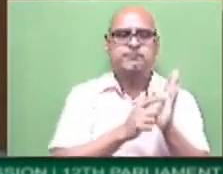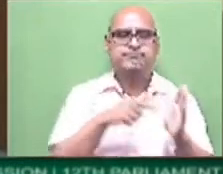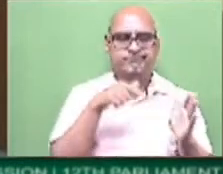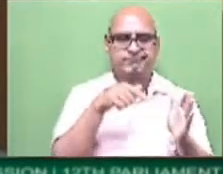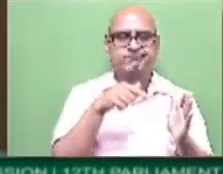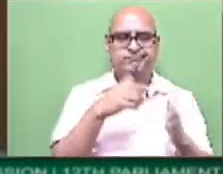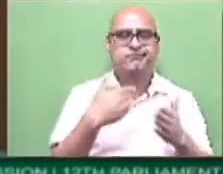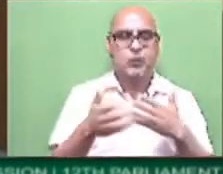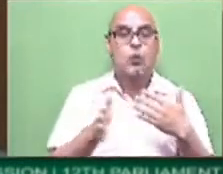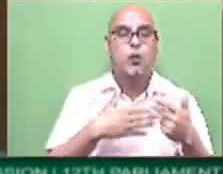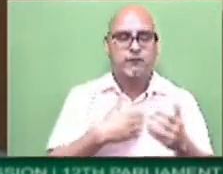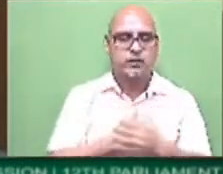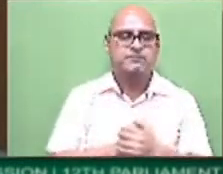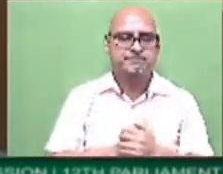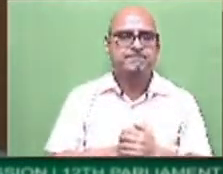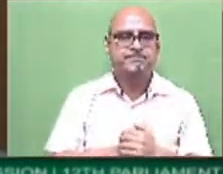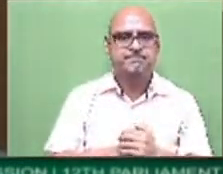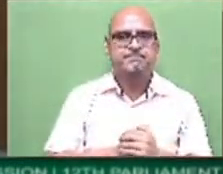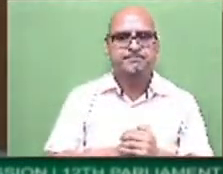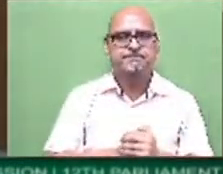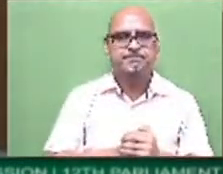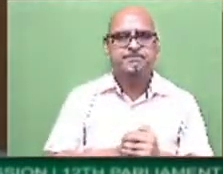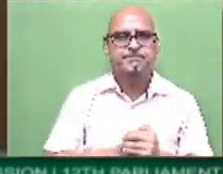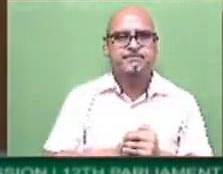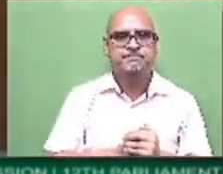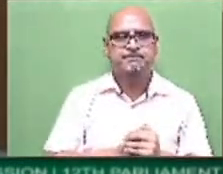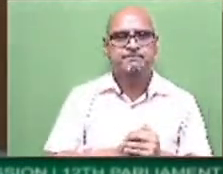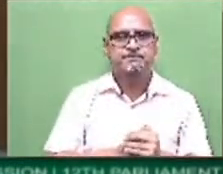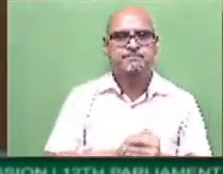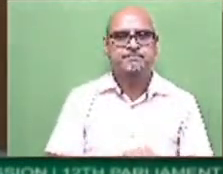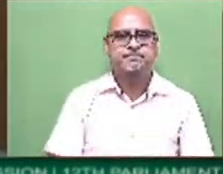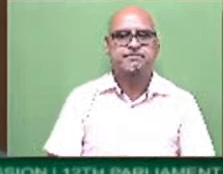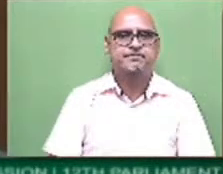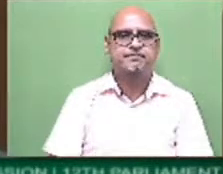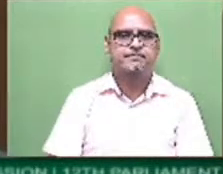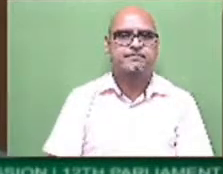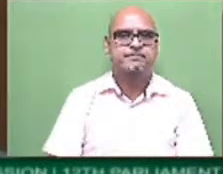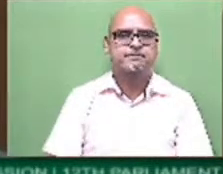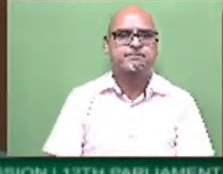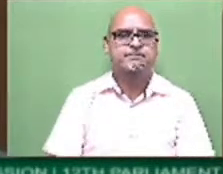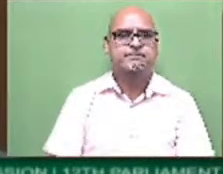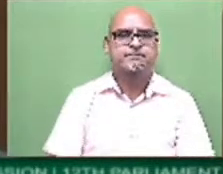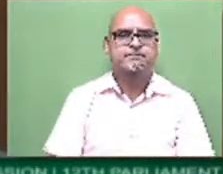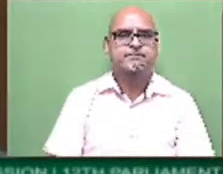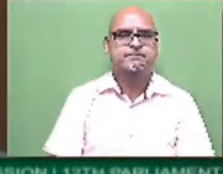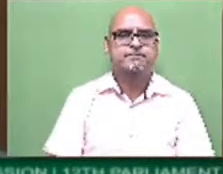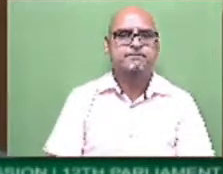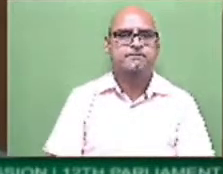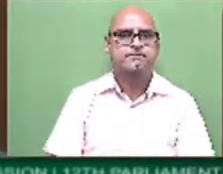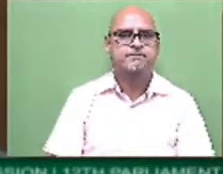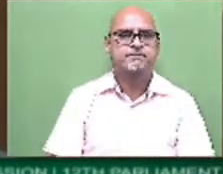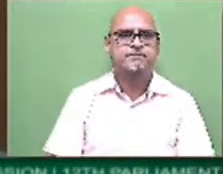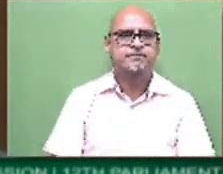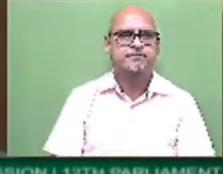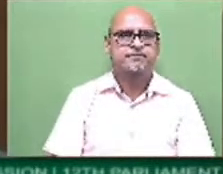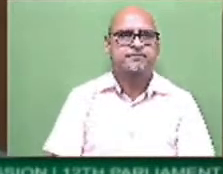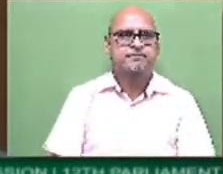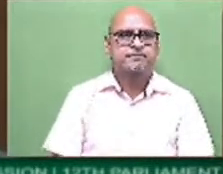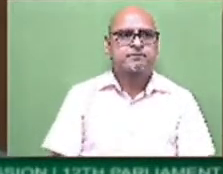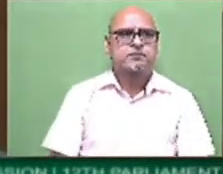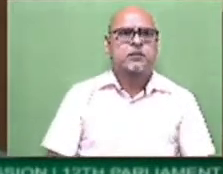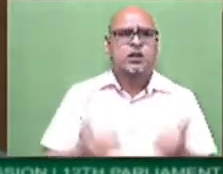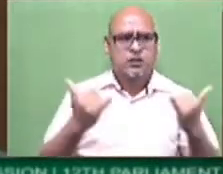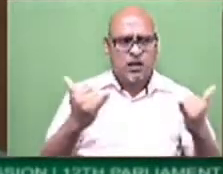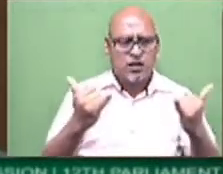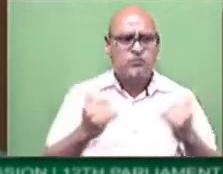policy, has decided, because of numbers and so on, that the patients will now be discharged from the step-down facilities and they will